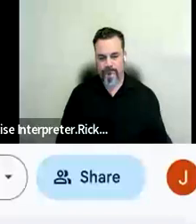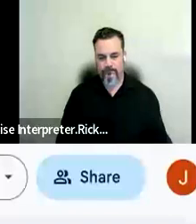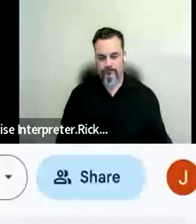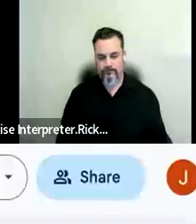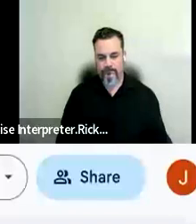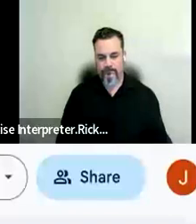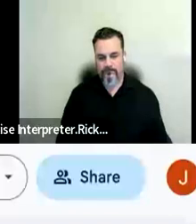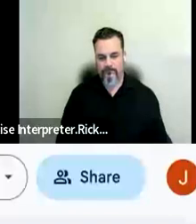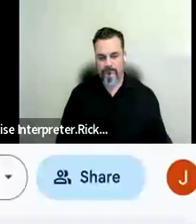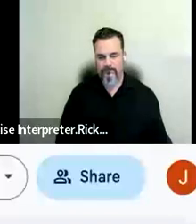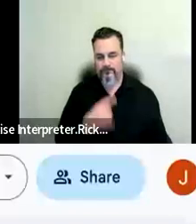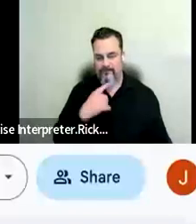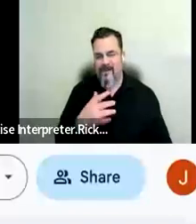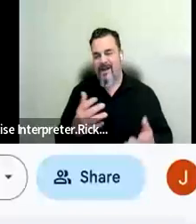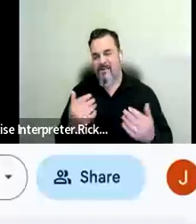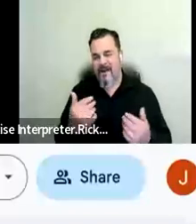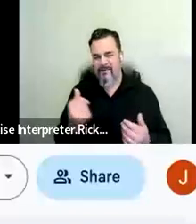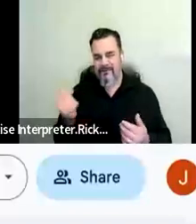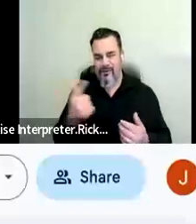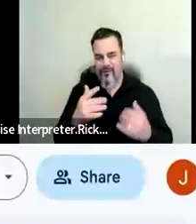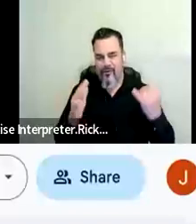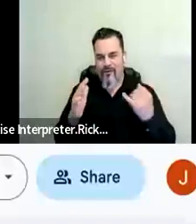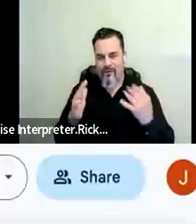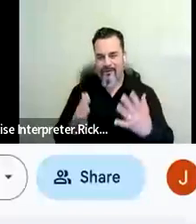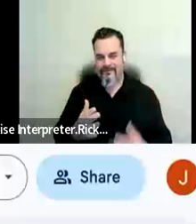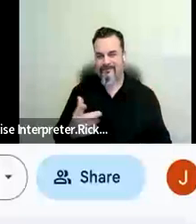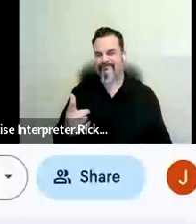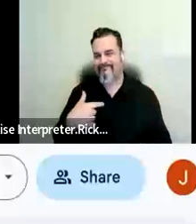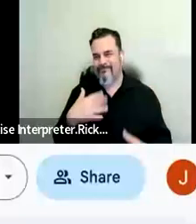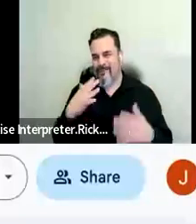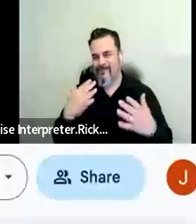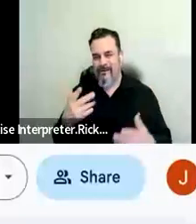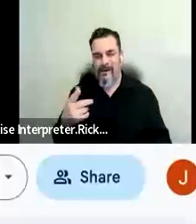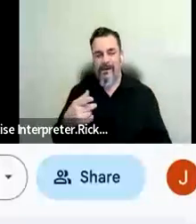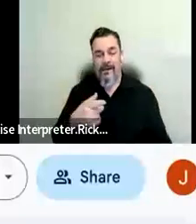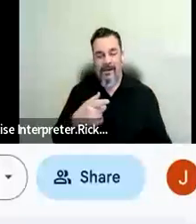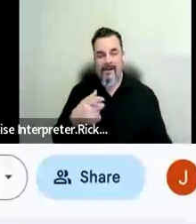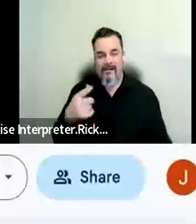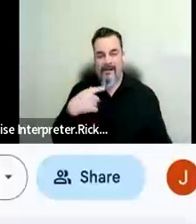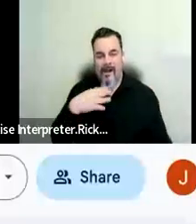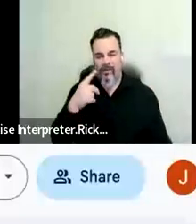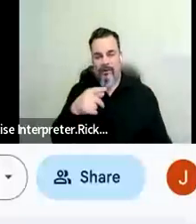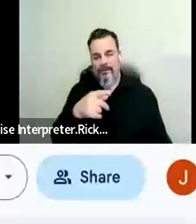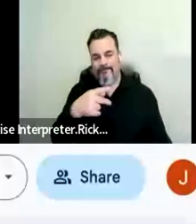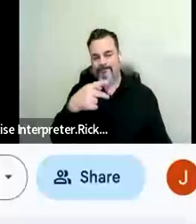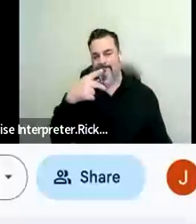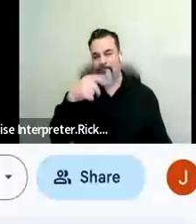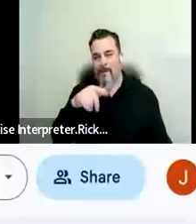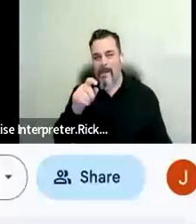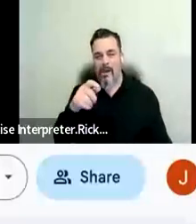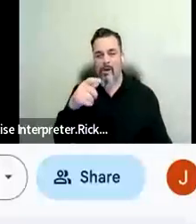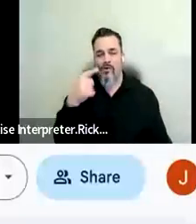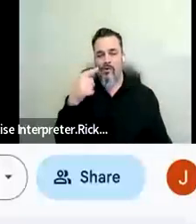Come on, you guys. We're I'll all say it. artists here. I'll do it. There is pale green seagrass